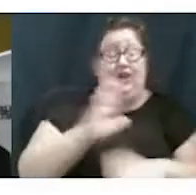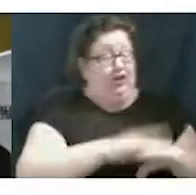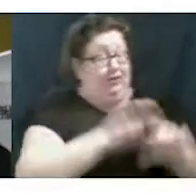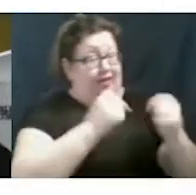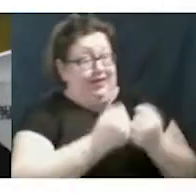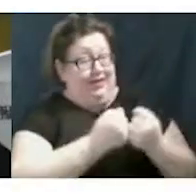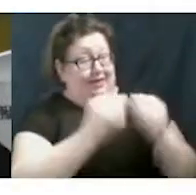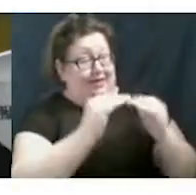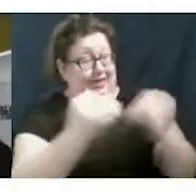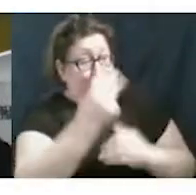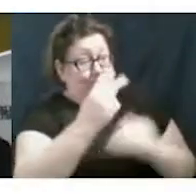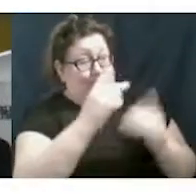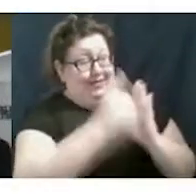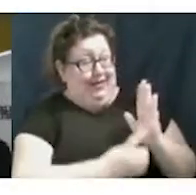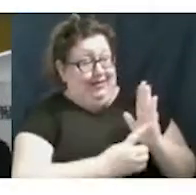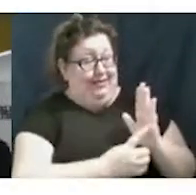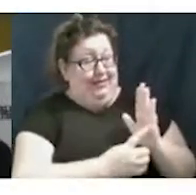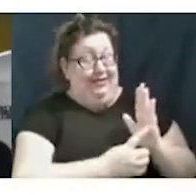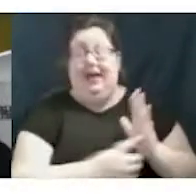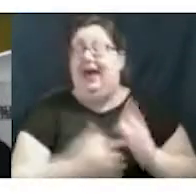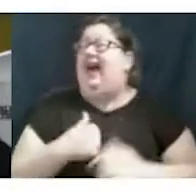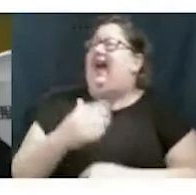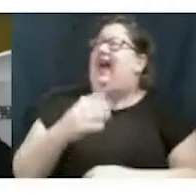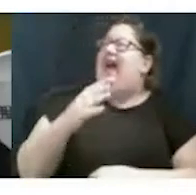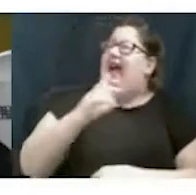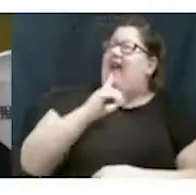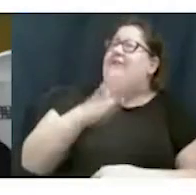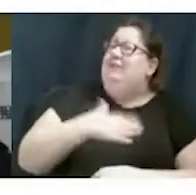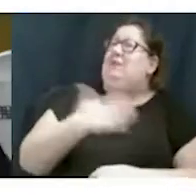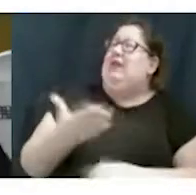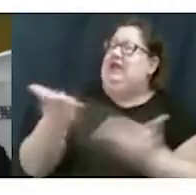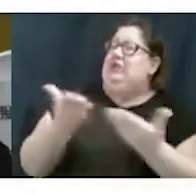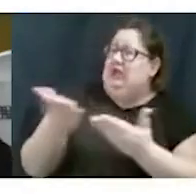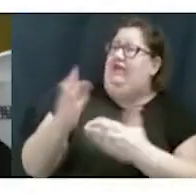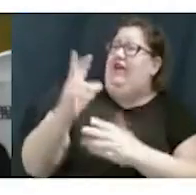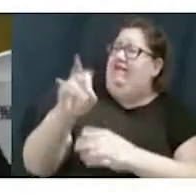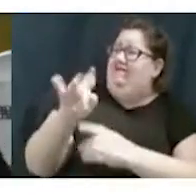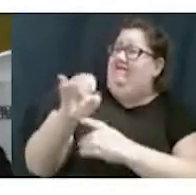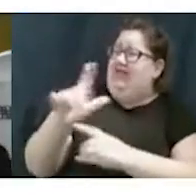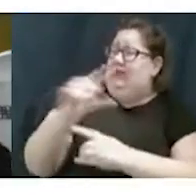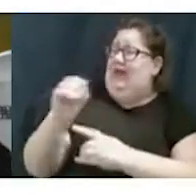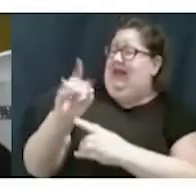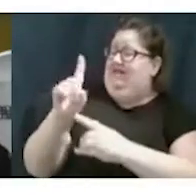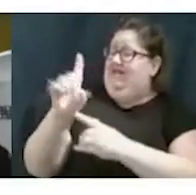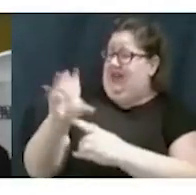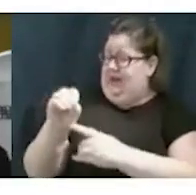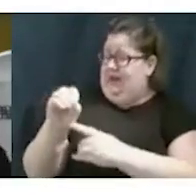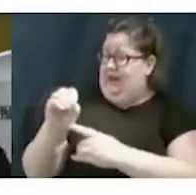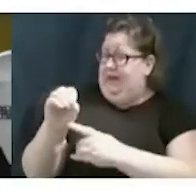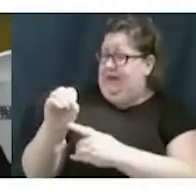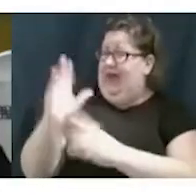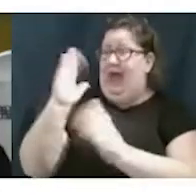2 designs? I would certainly be willing to serve on visual and video. Yeah. I hope